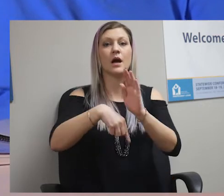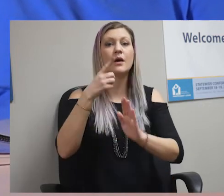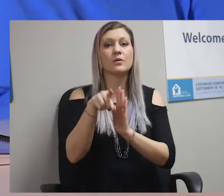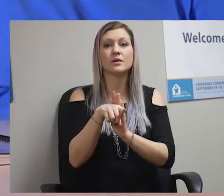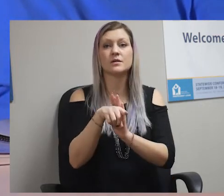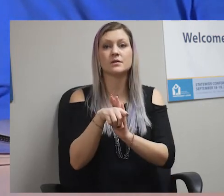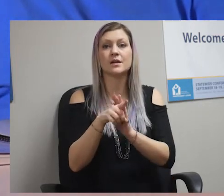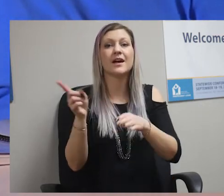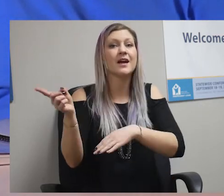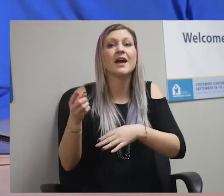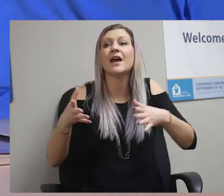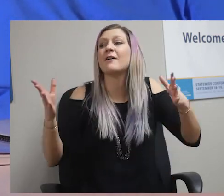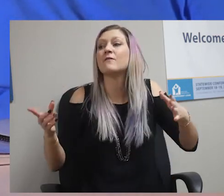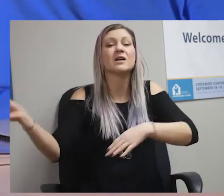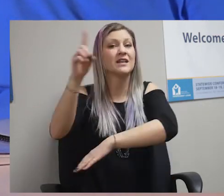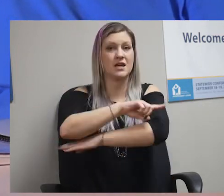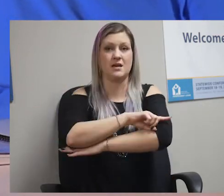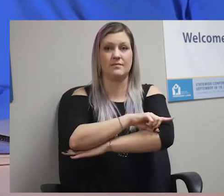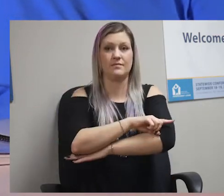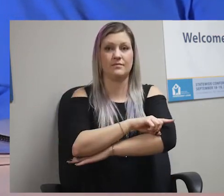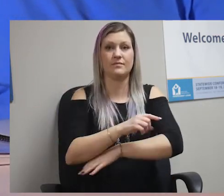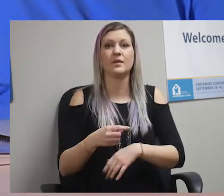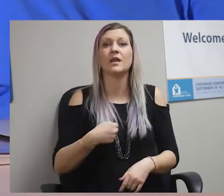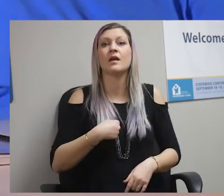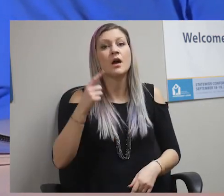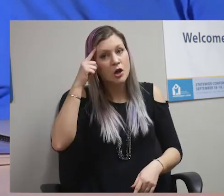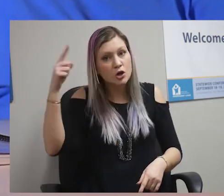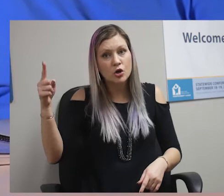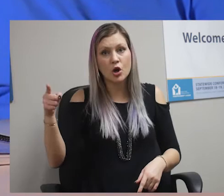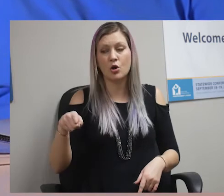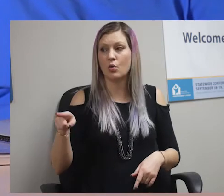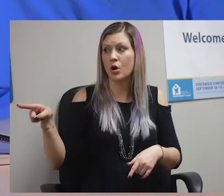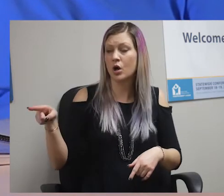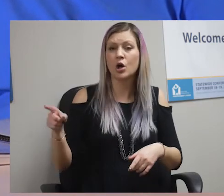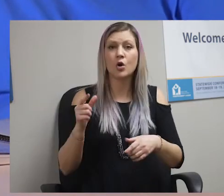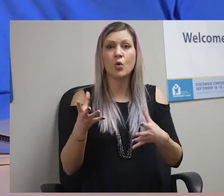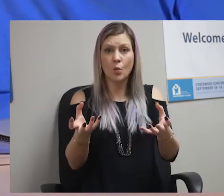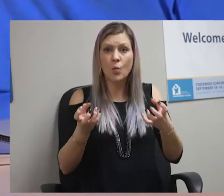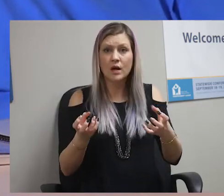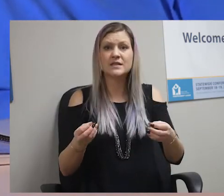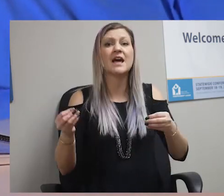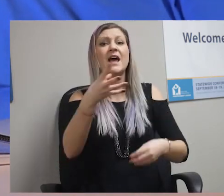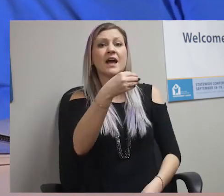her. And we've been together long enough, I probably know her wants and needs, so